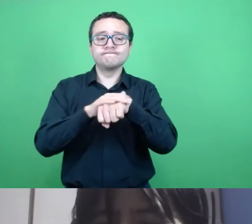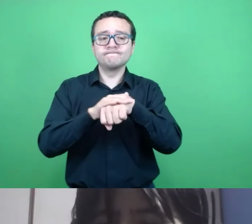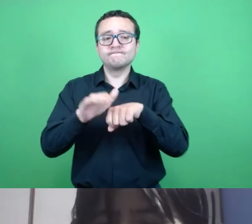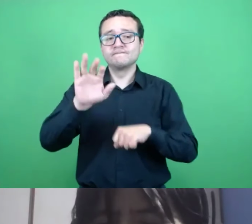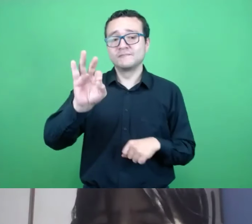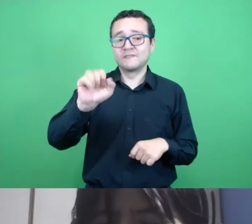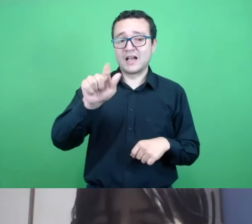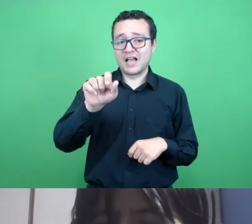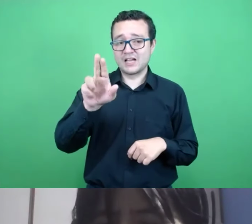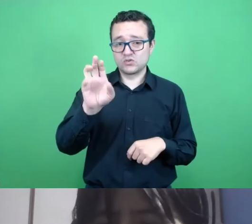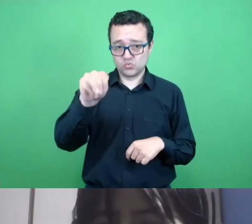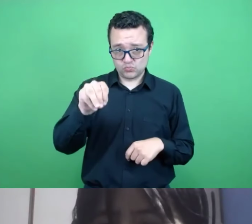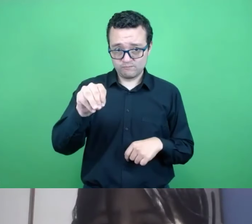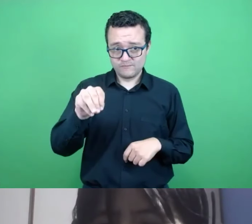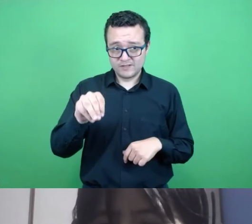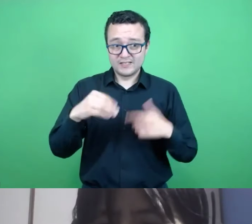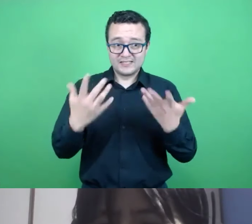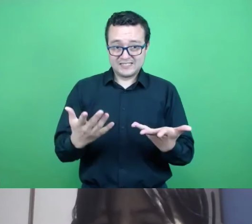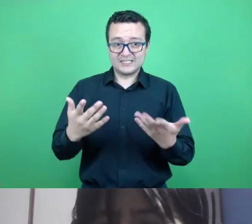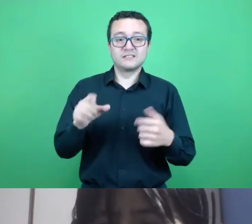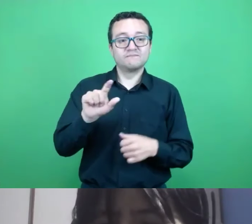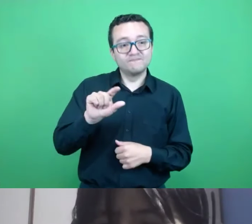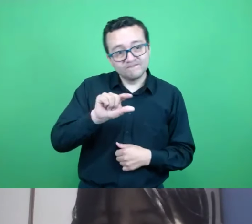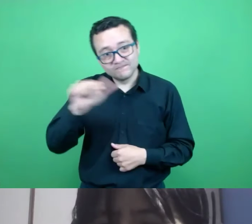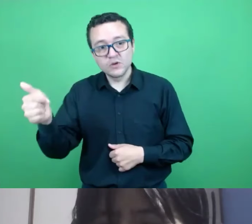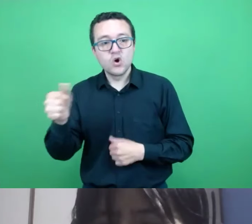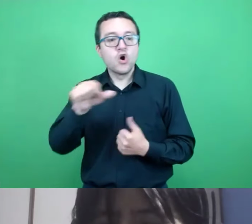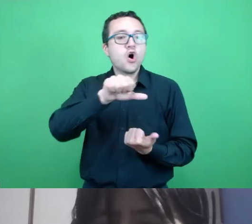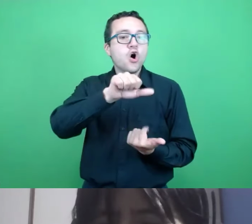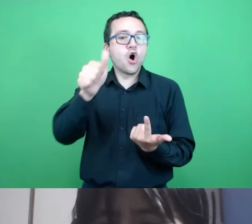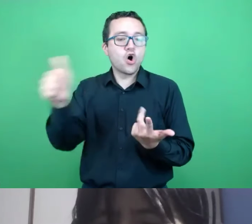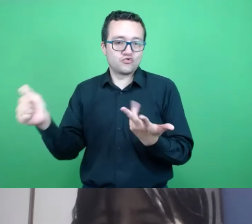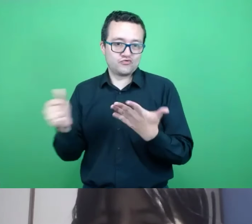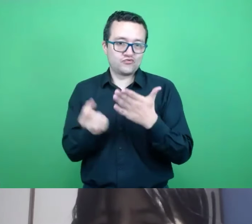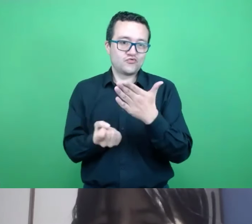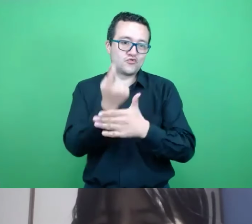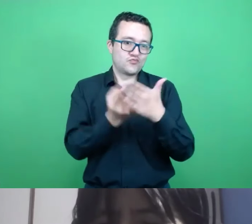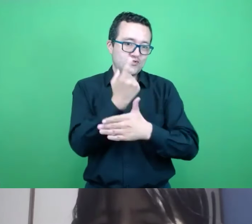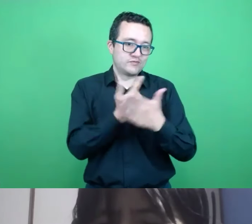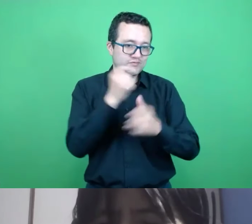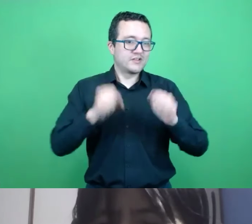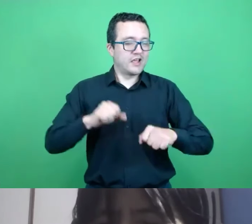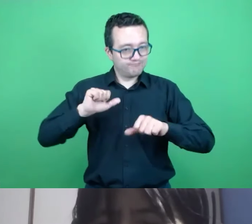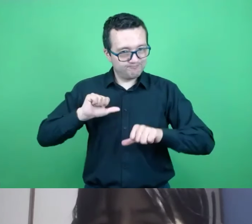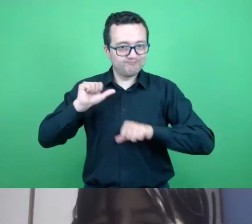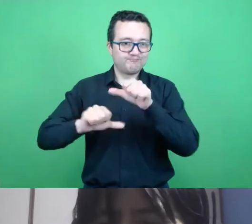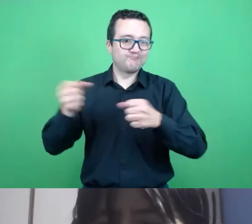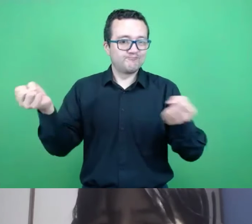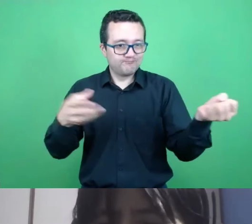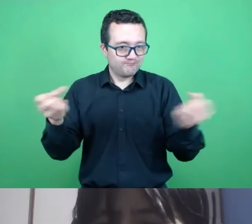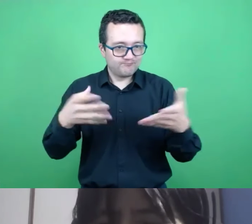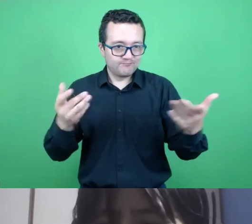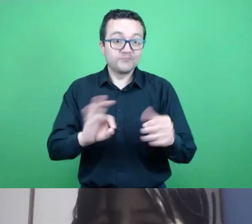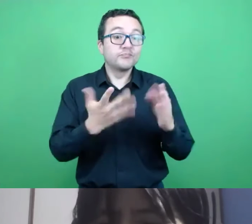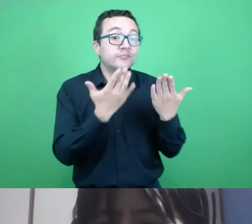to participants to also contribute. Thank you so much, Pauline. If you want to come in,